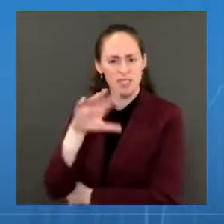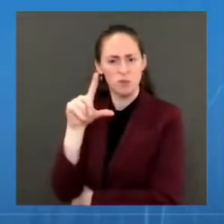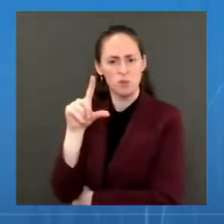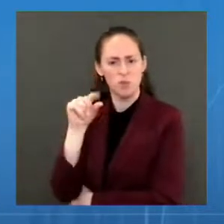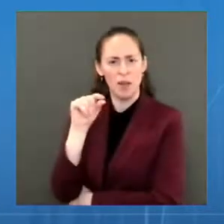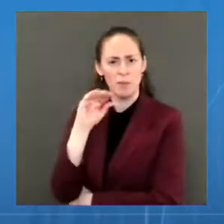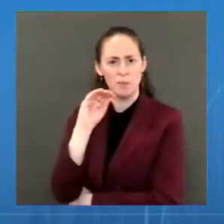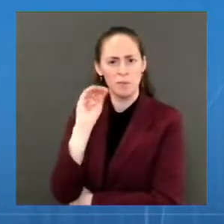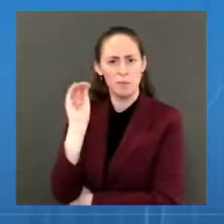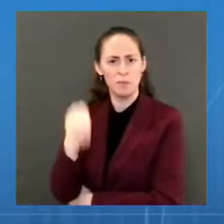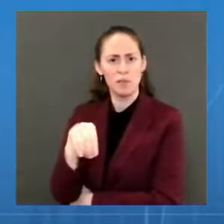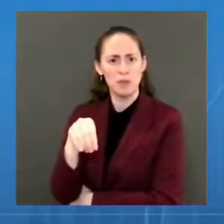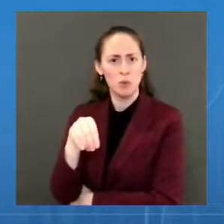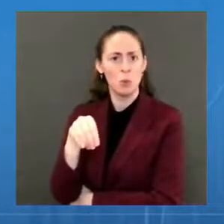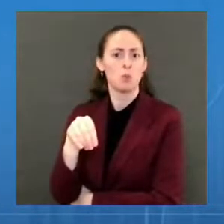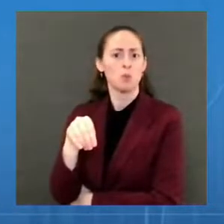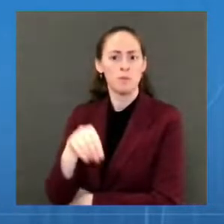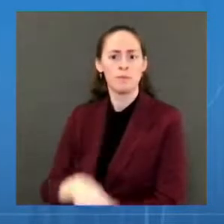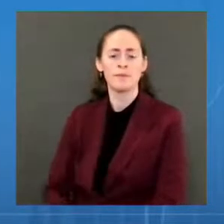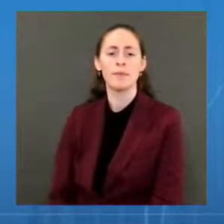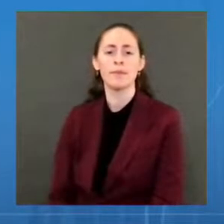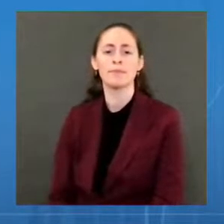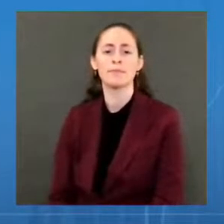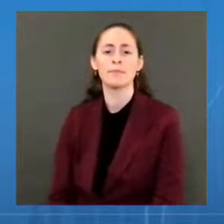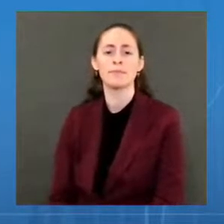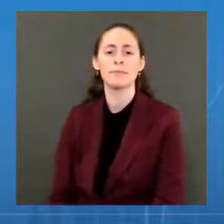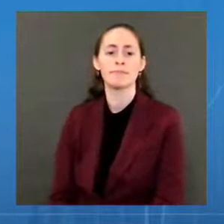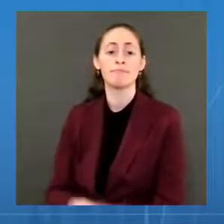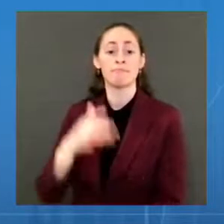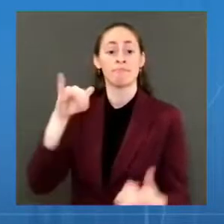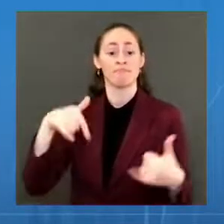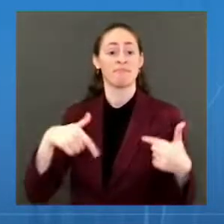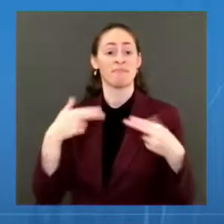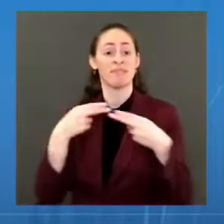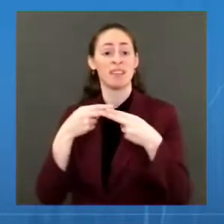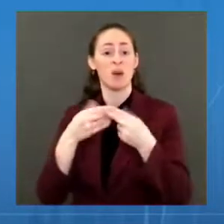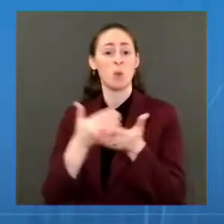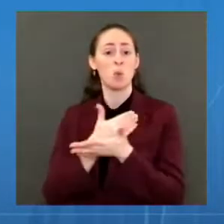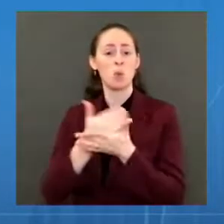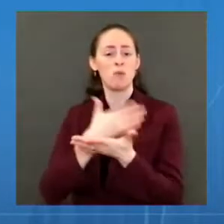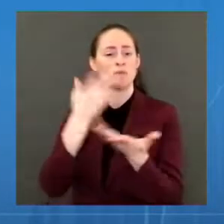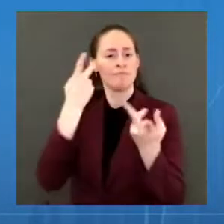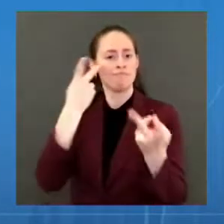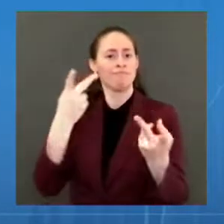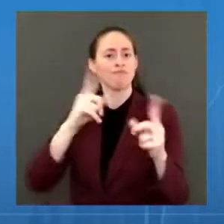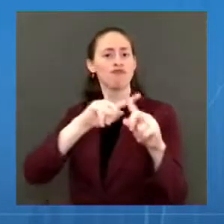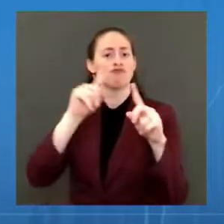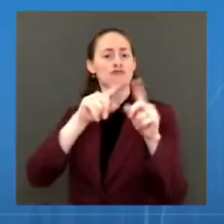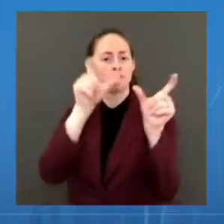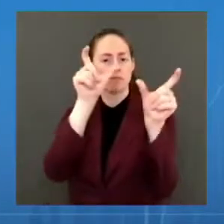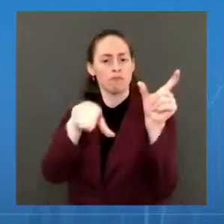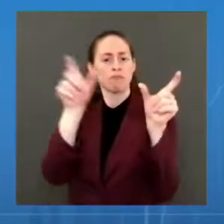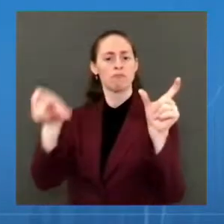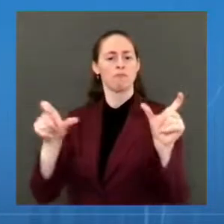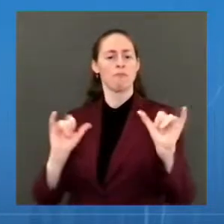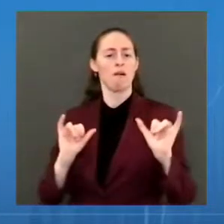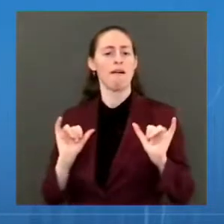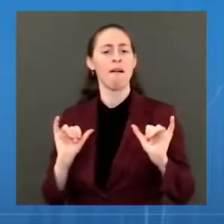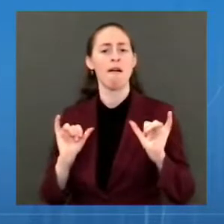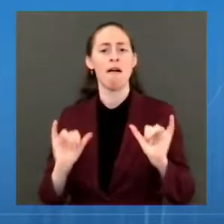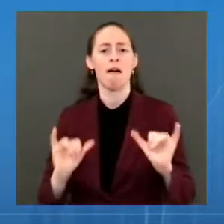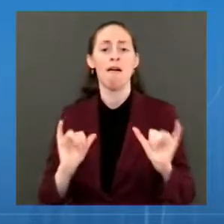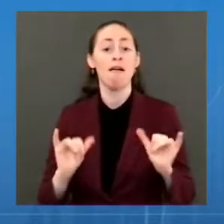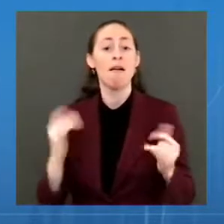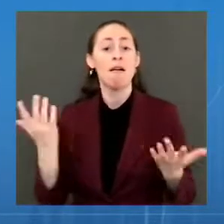This slide makes it a little bit more graphic. These 3 boxes here show what the effect is on